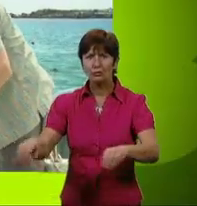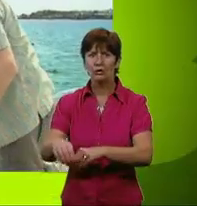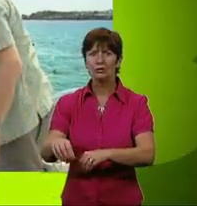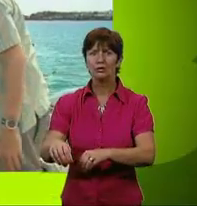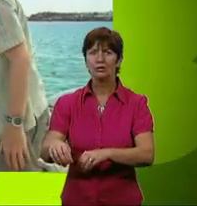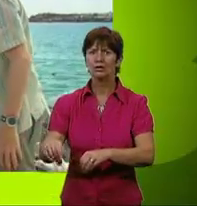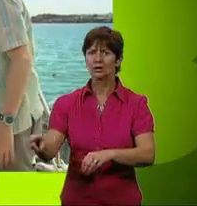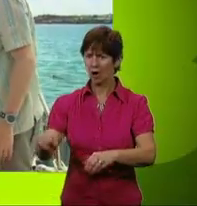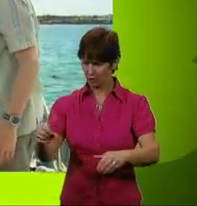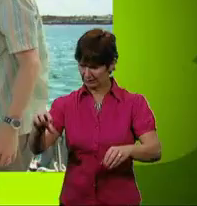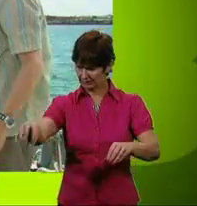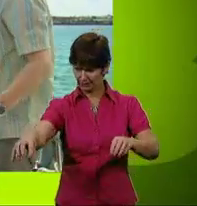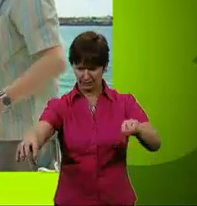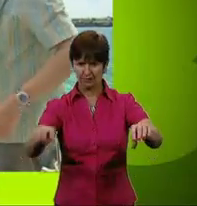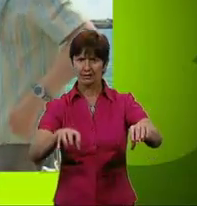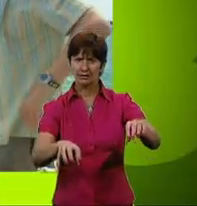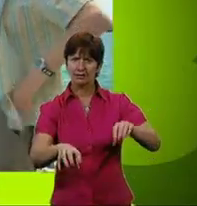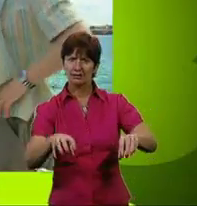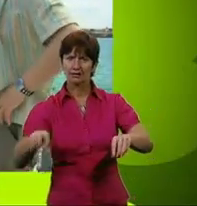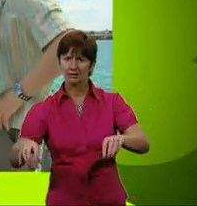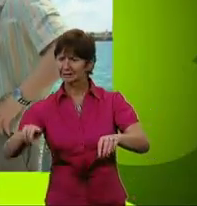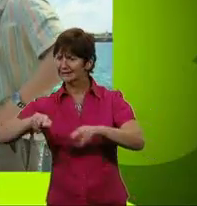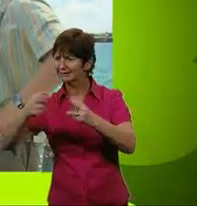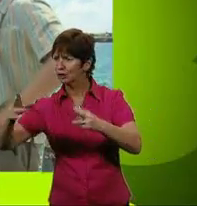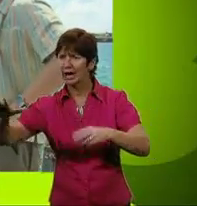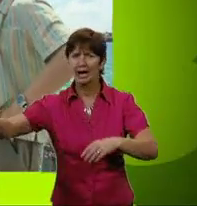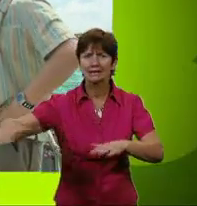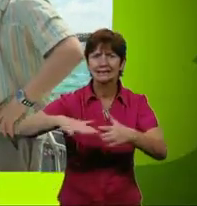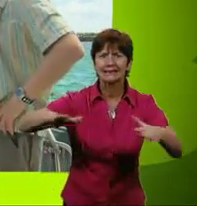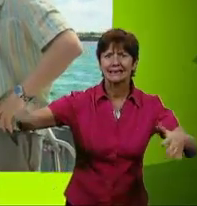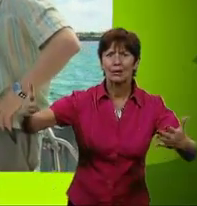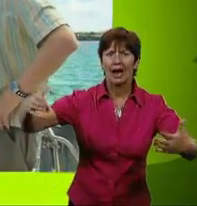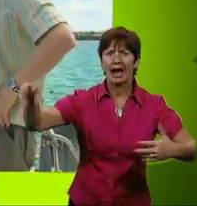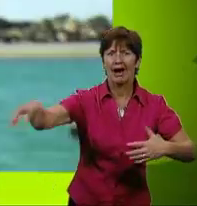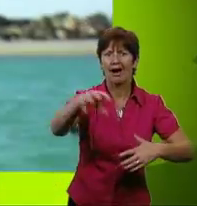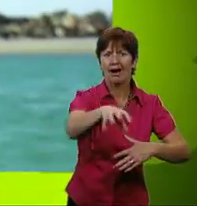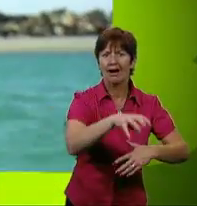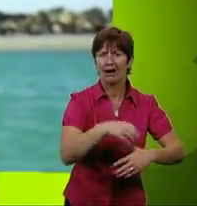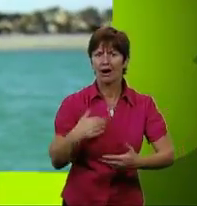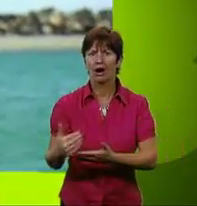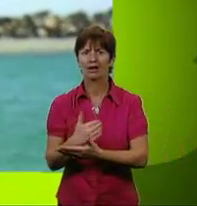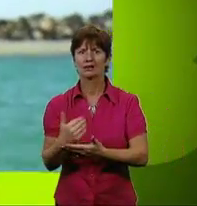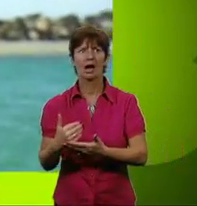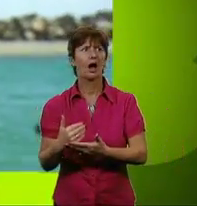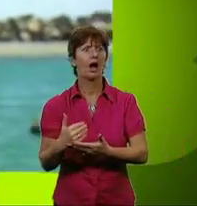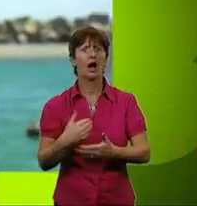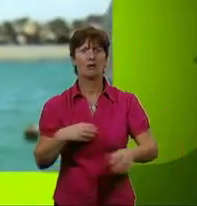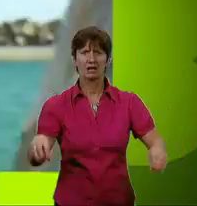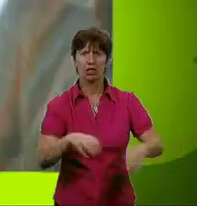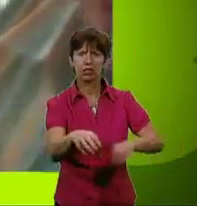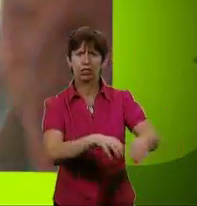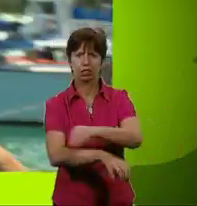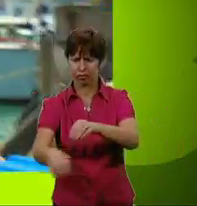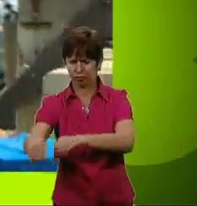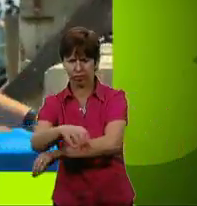already organized into the different locations I collected it from. Oh, Dad, I've muddled it all up and ruined your